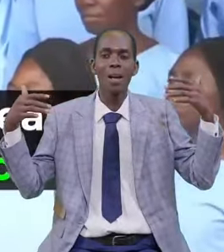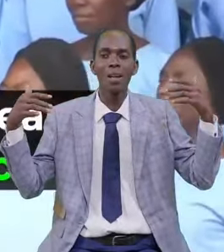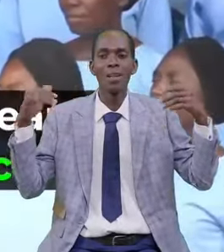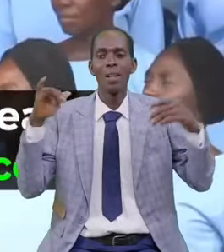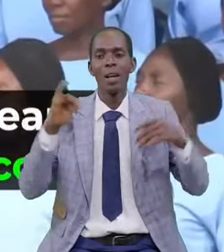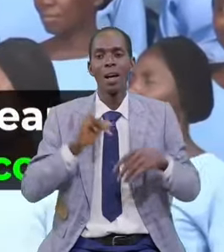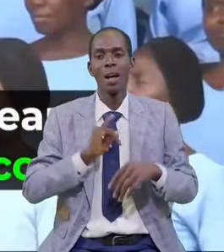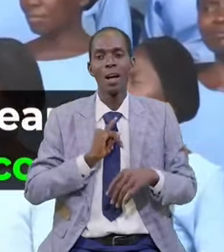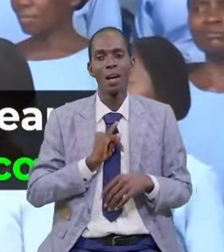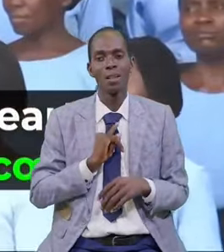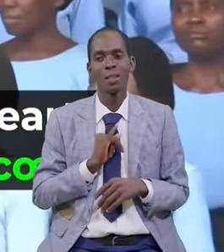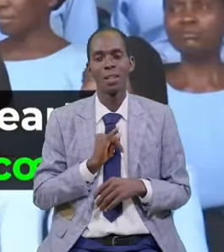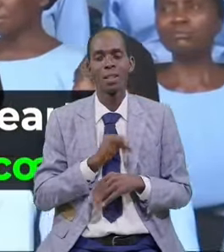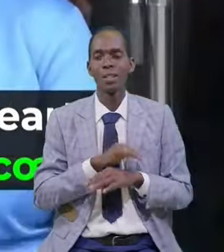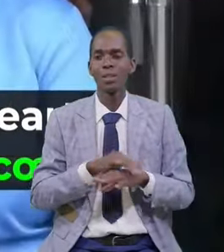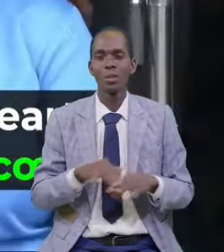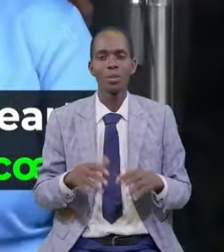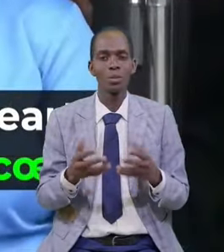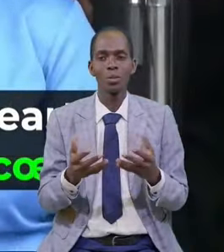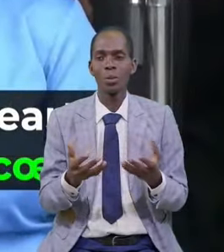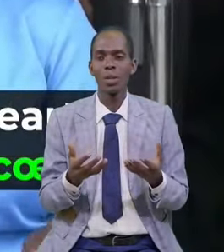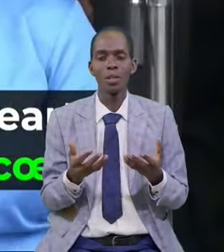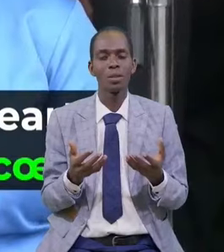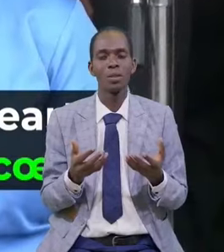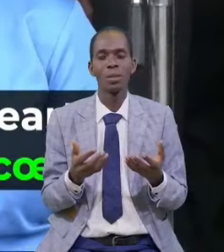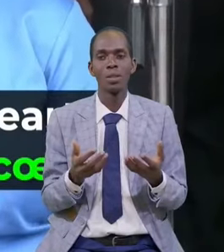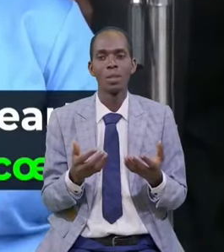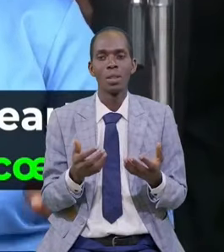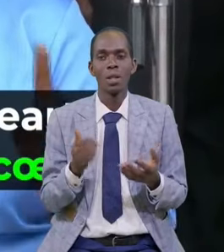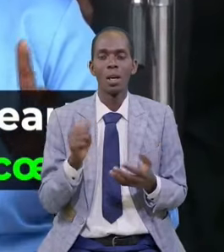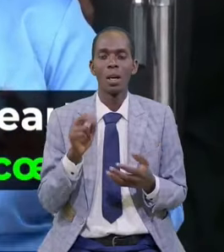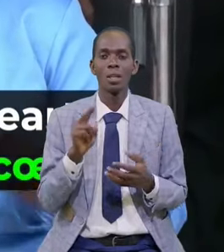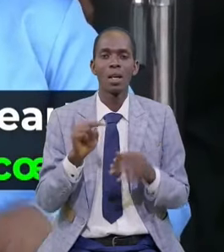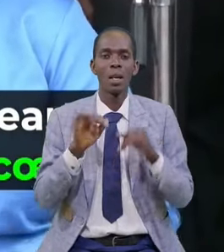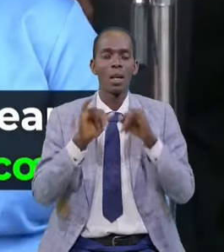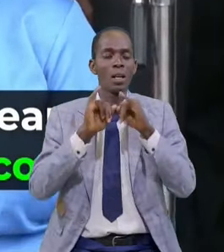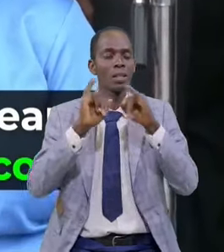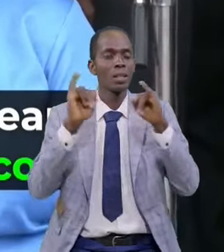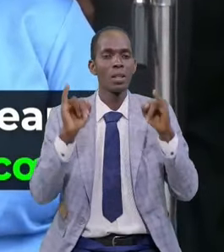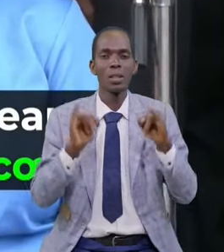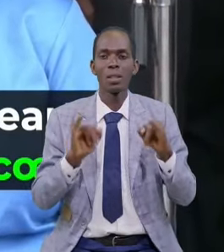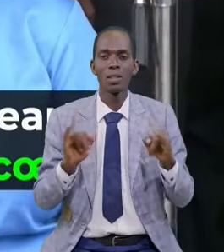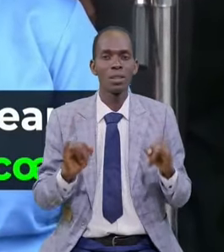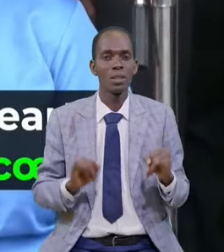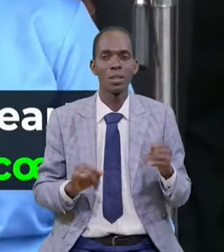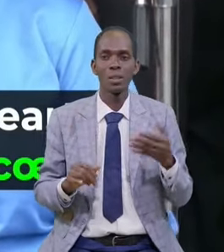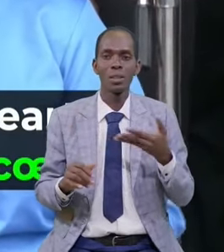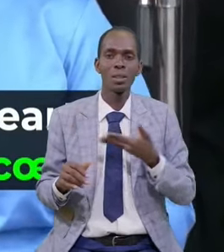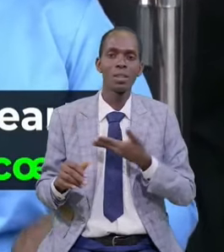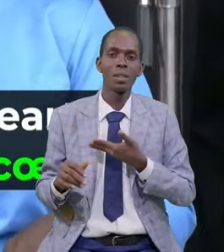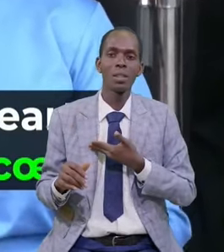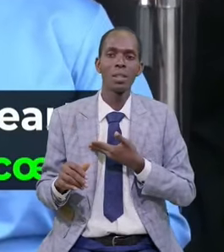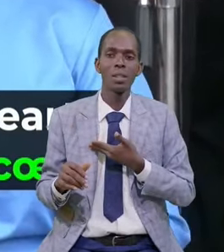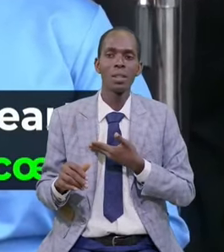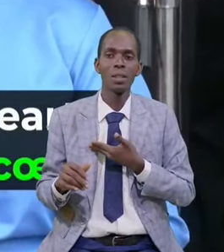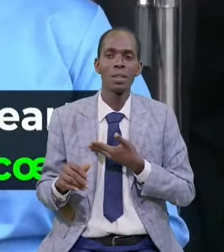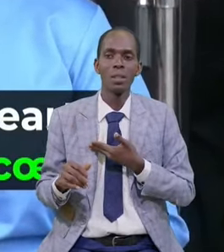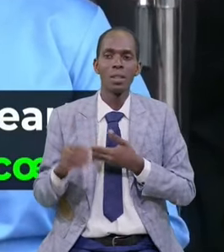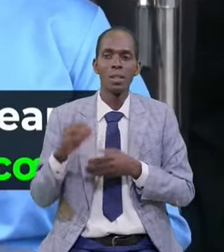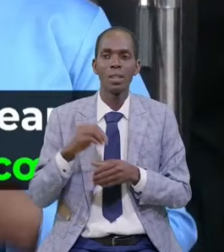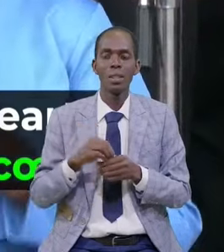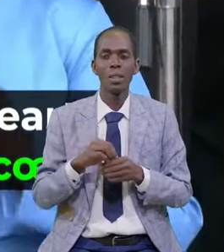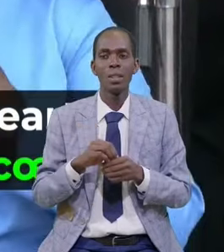the I Dan once and I call you